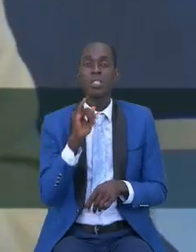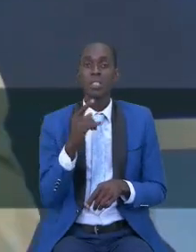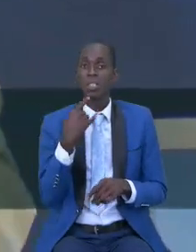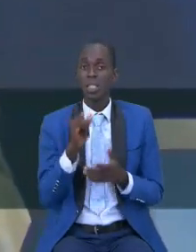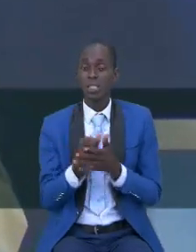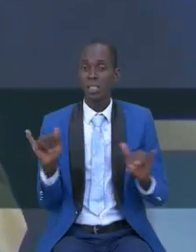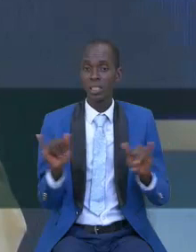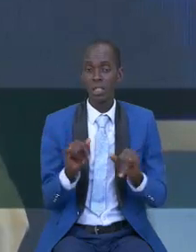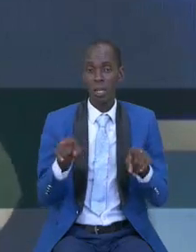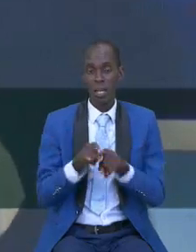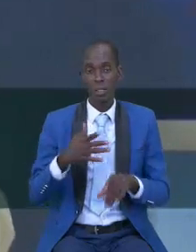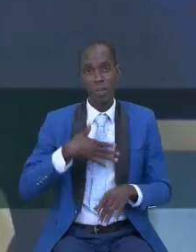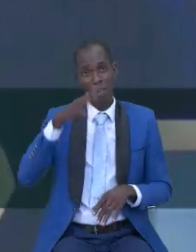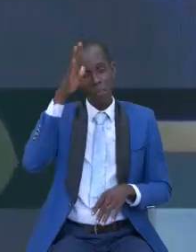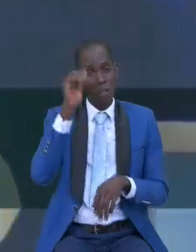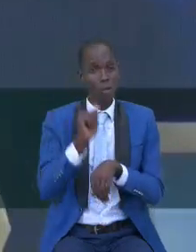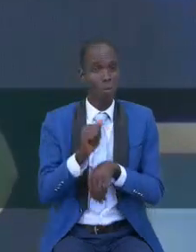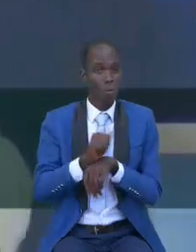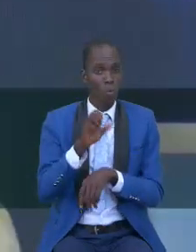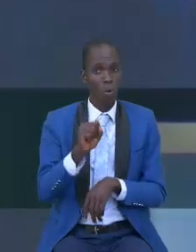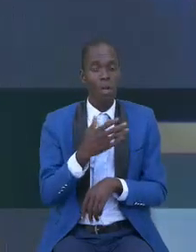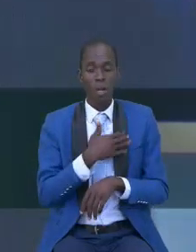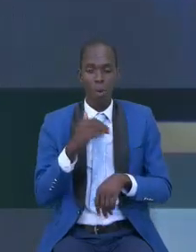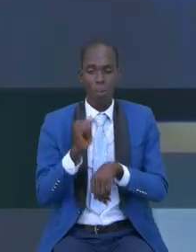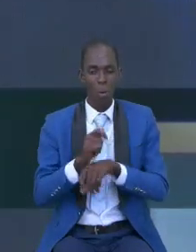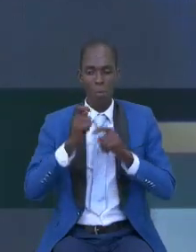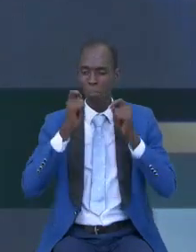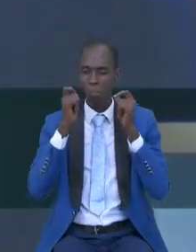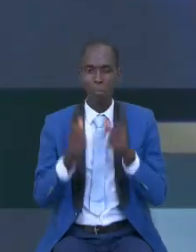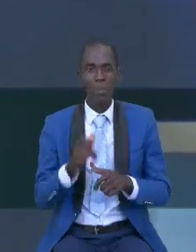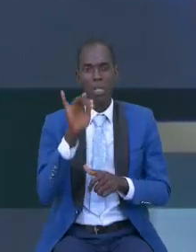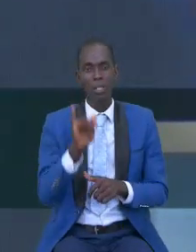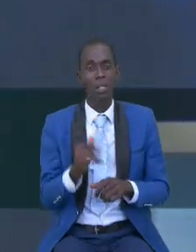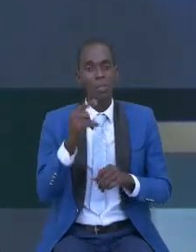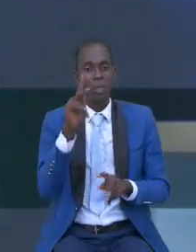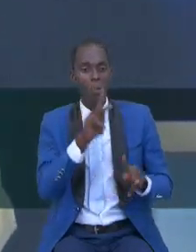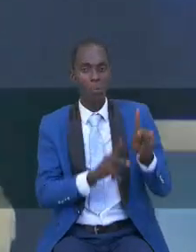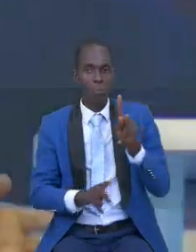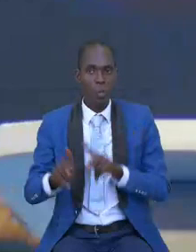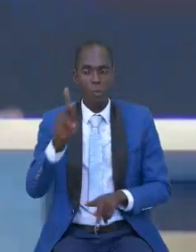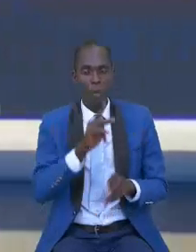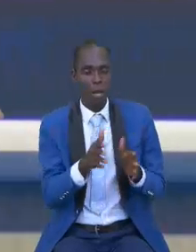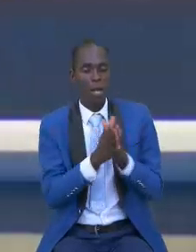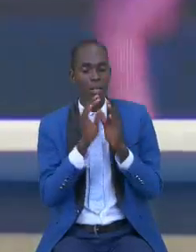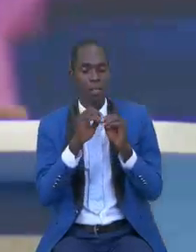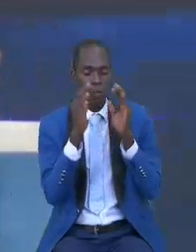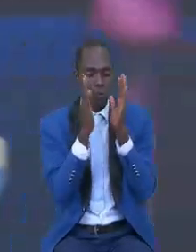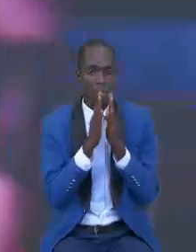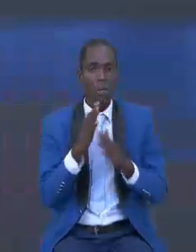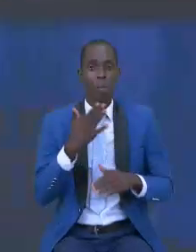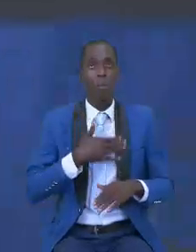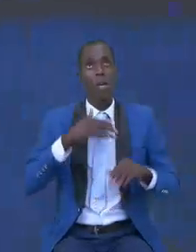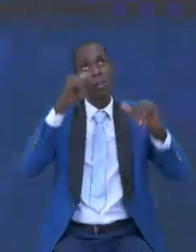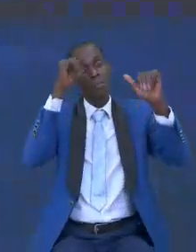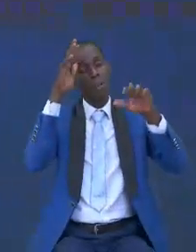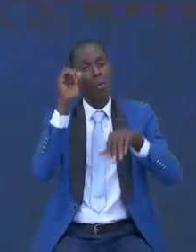Father walks, and he walks immediately. The people ask in prayer, my Father